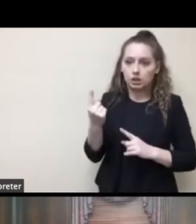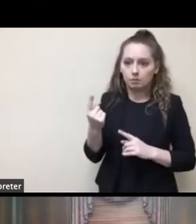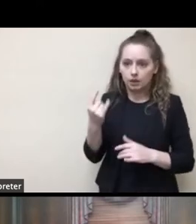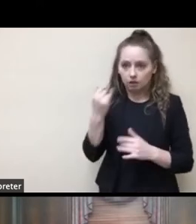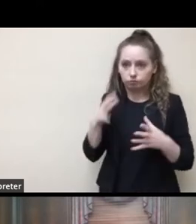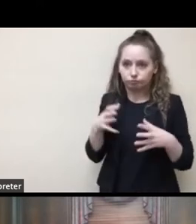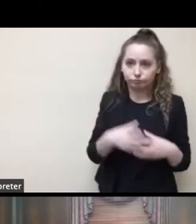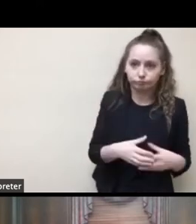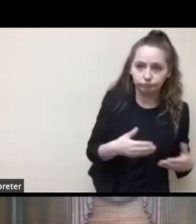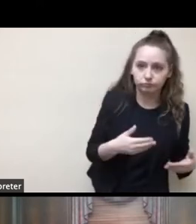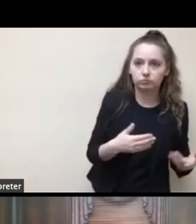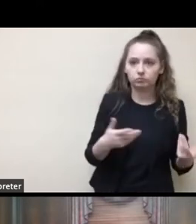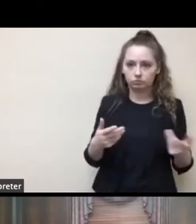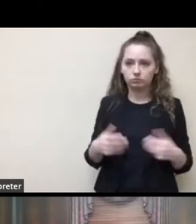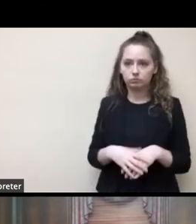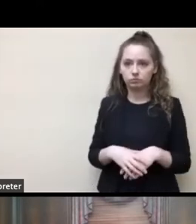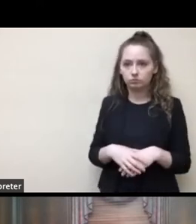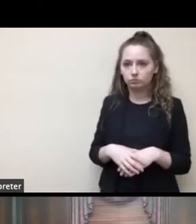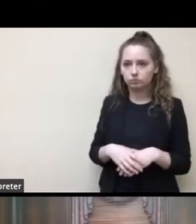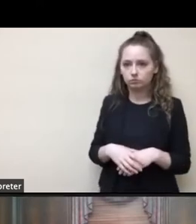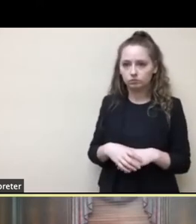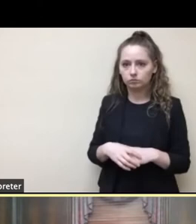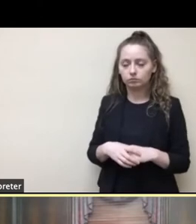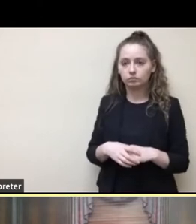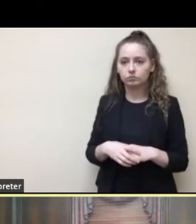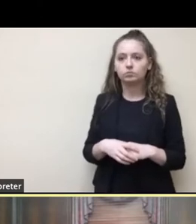going, Mm-hmm. Okay.